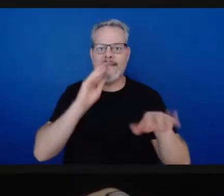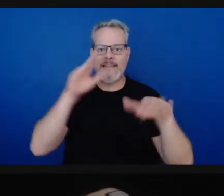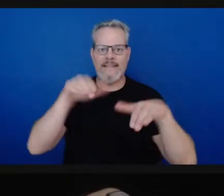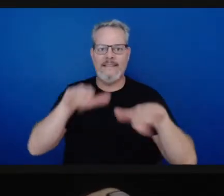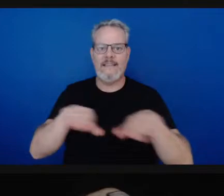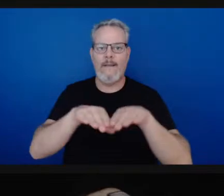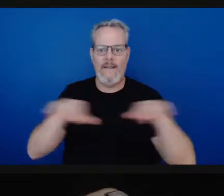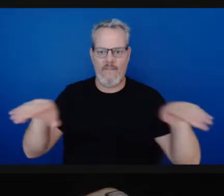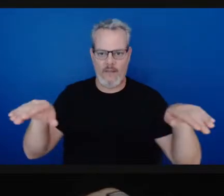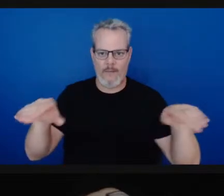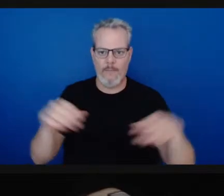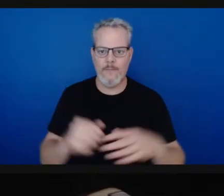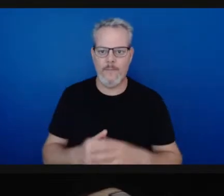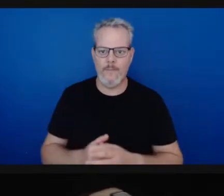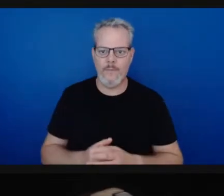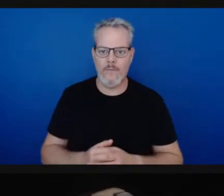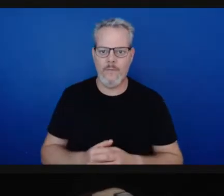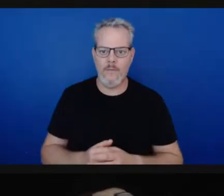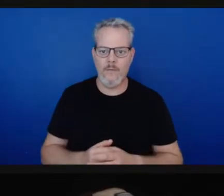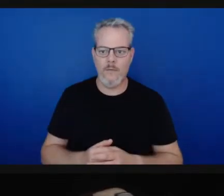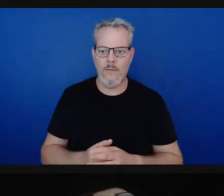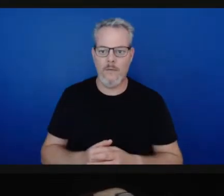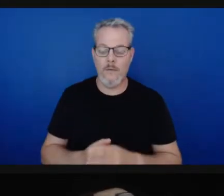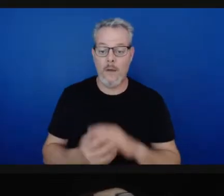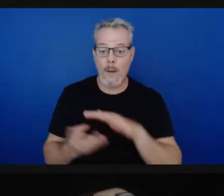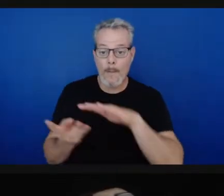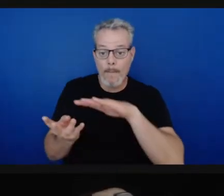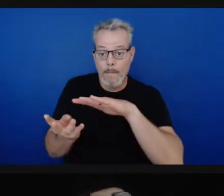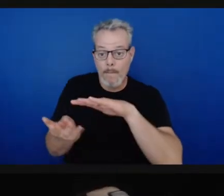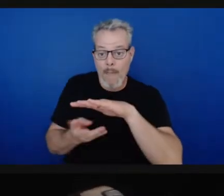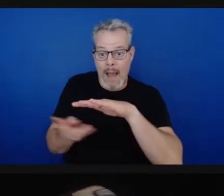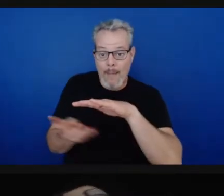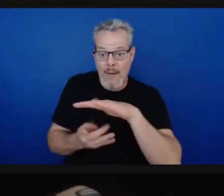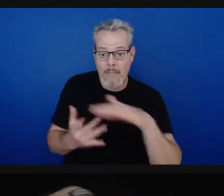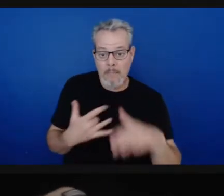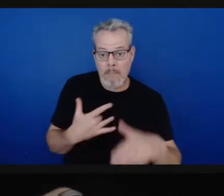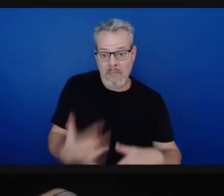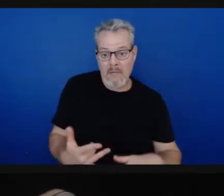Okay. So the magma is generally